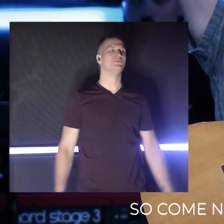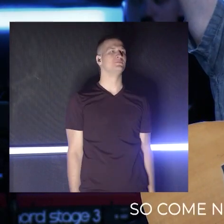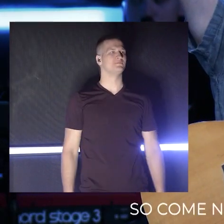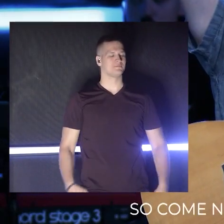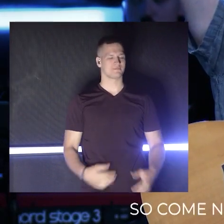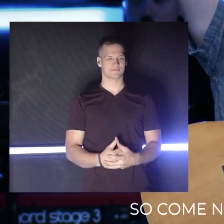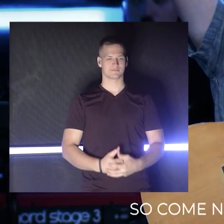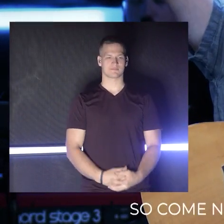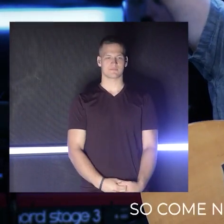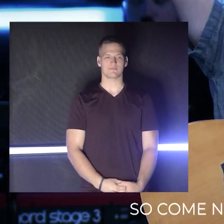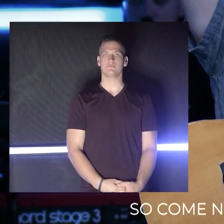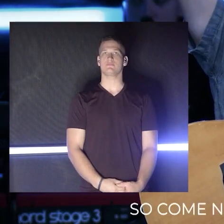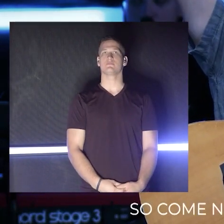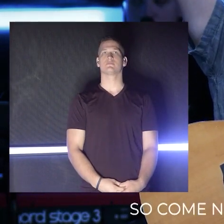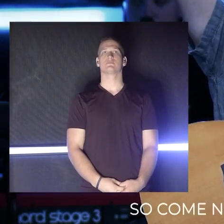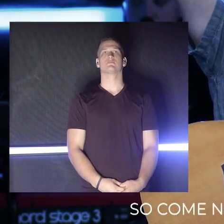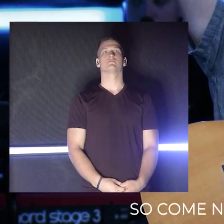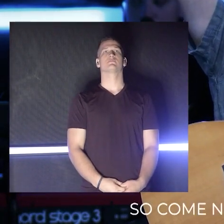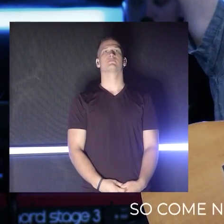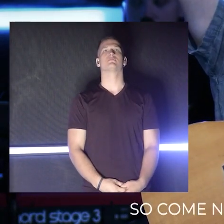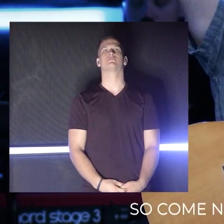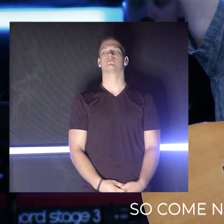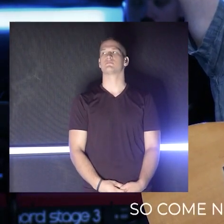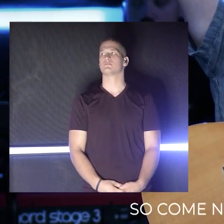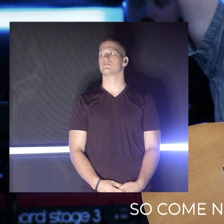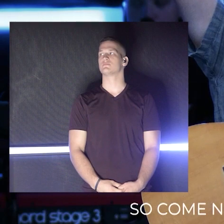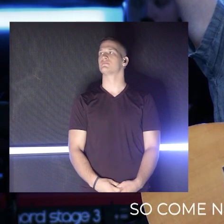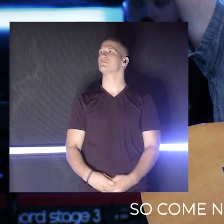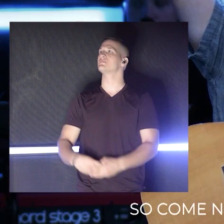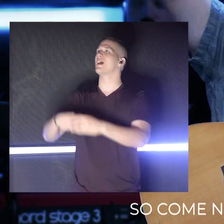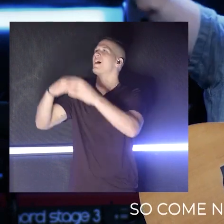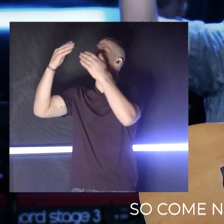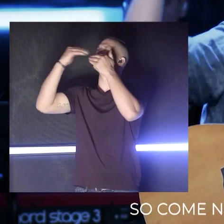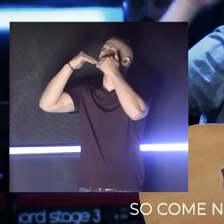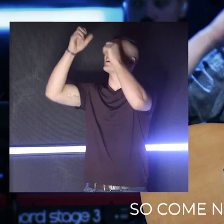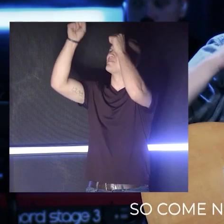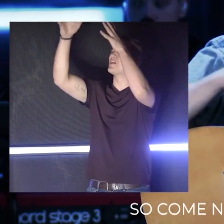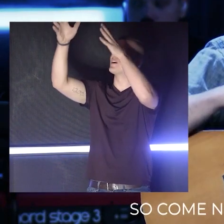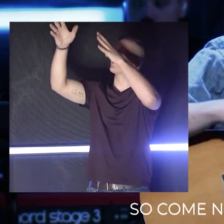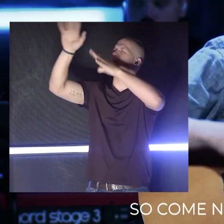now, Lord, like never